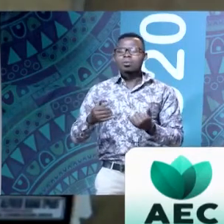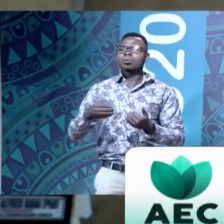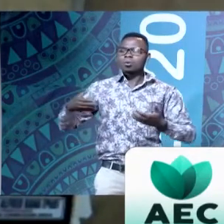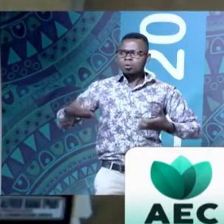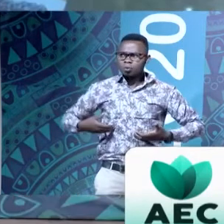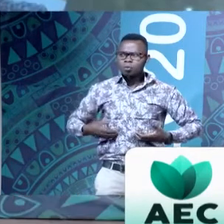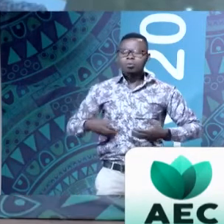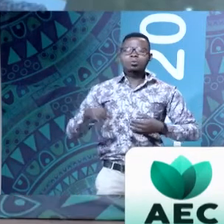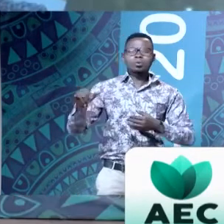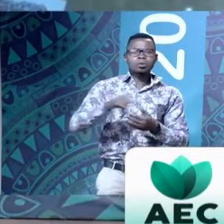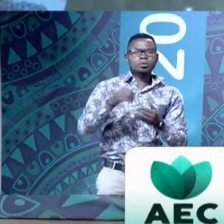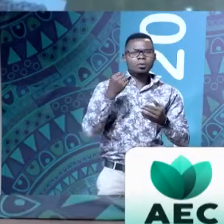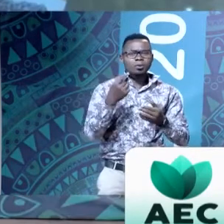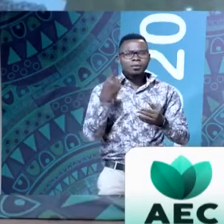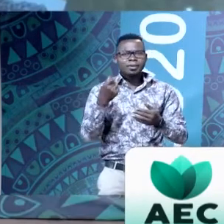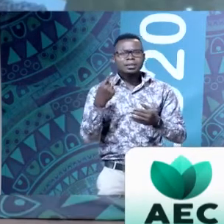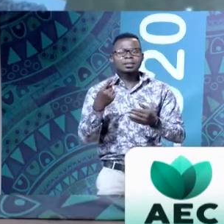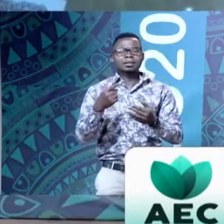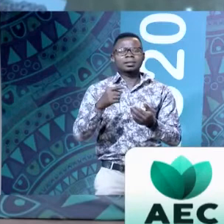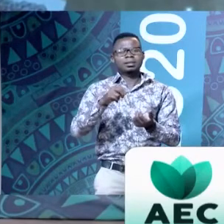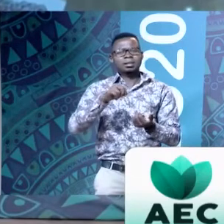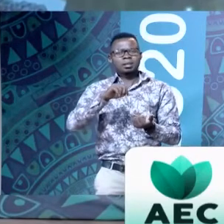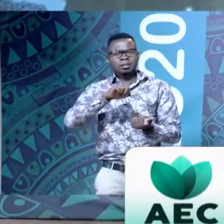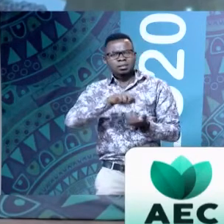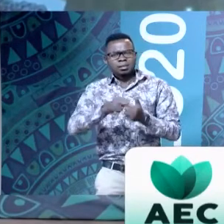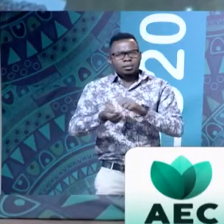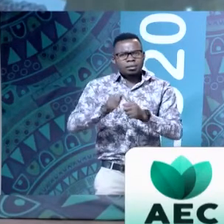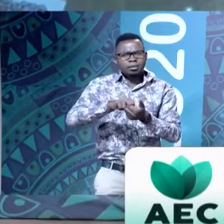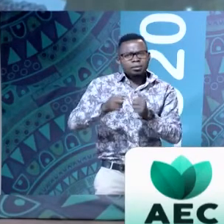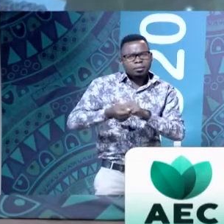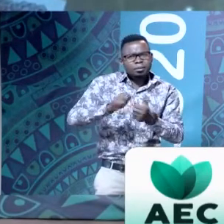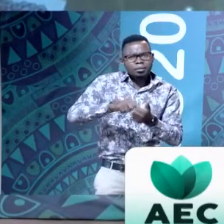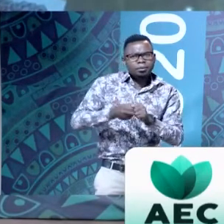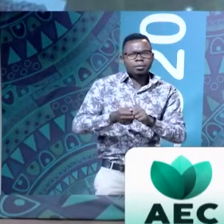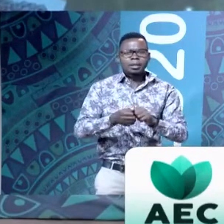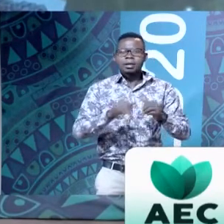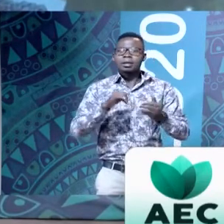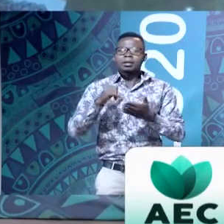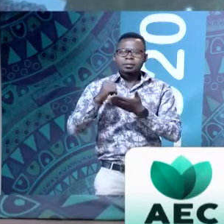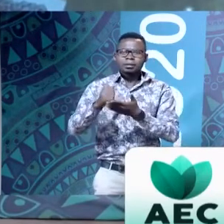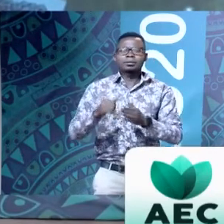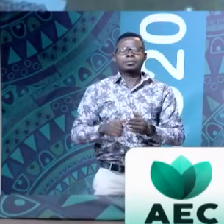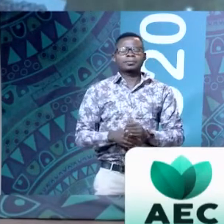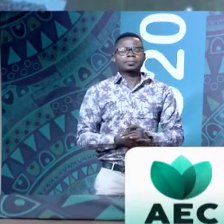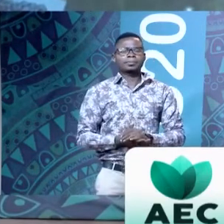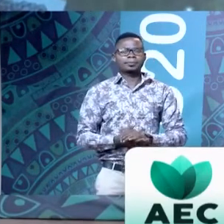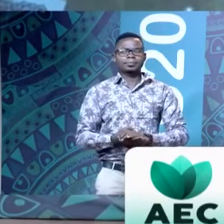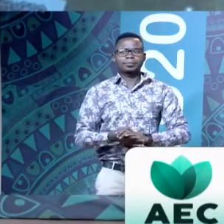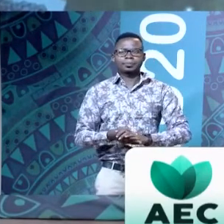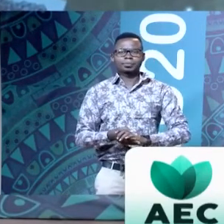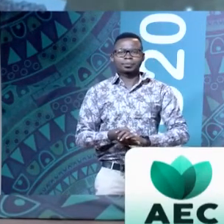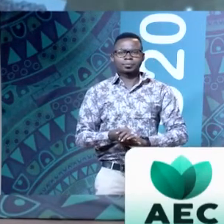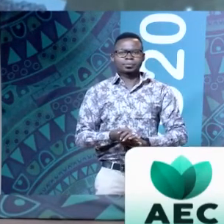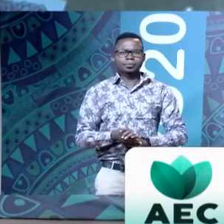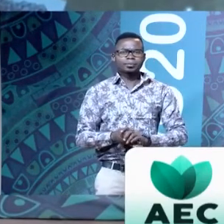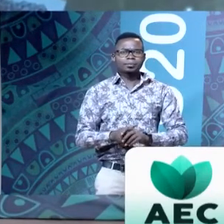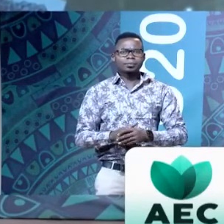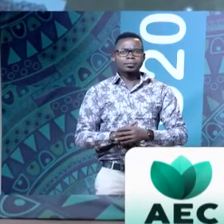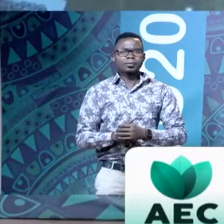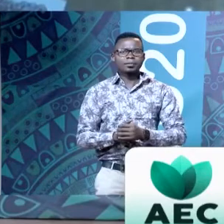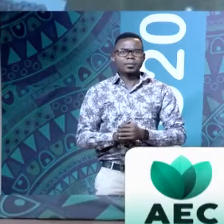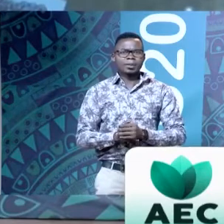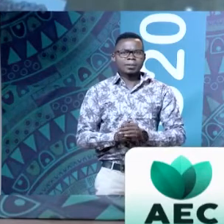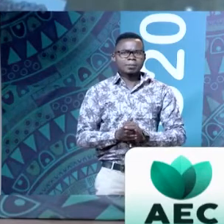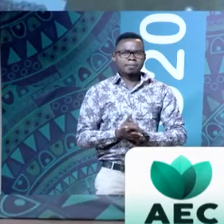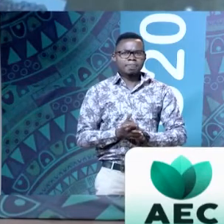and challenges facing the youth and respond properly with clear, implementable